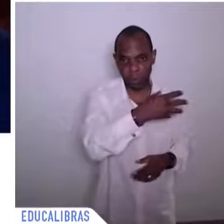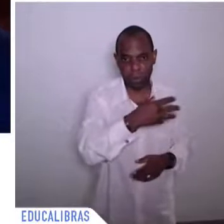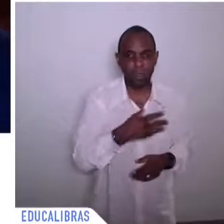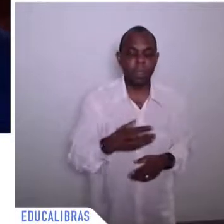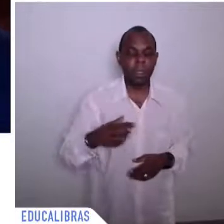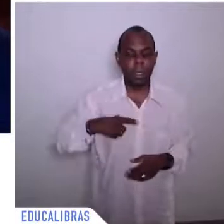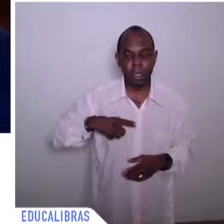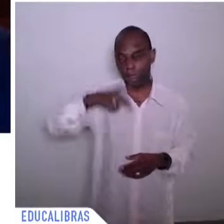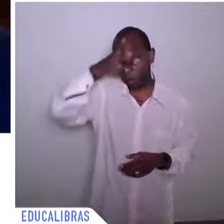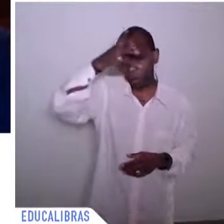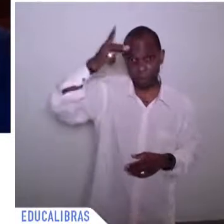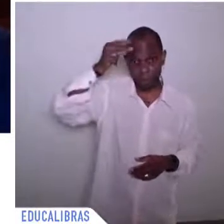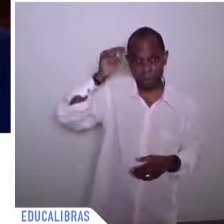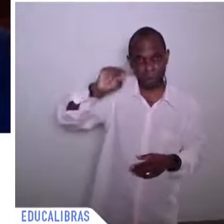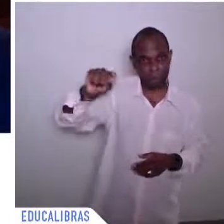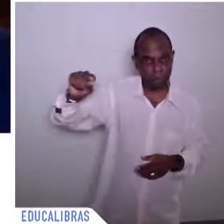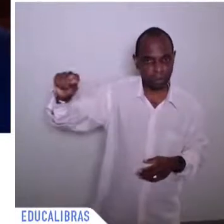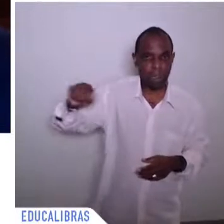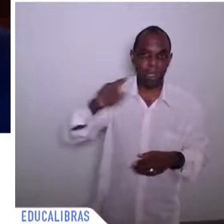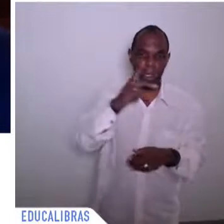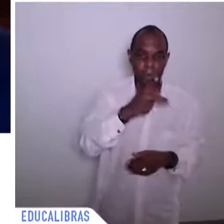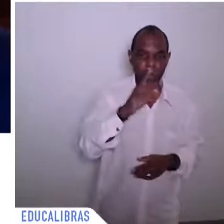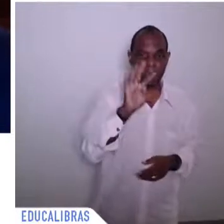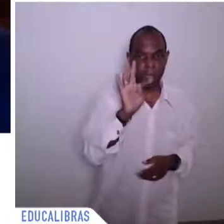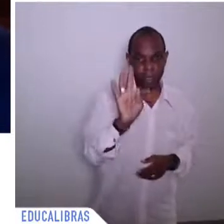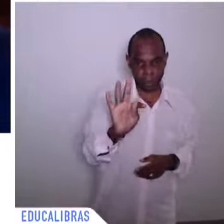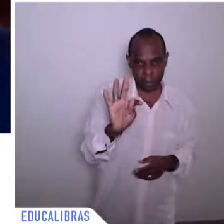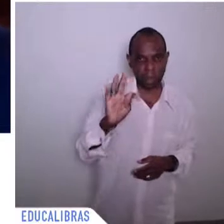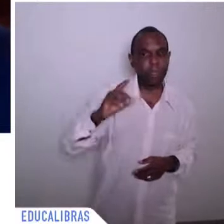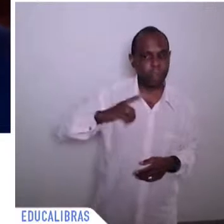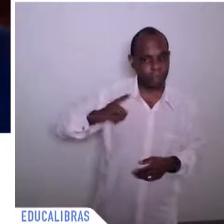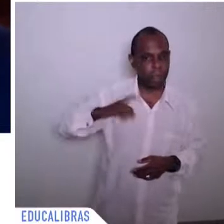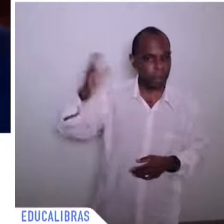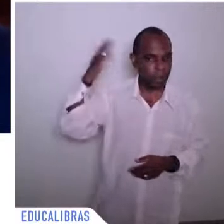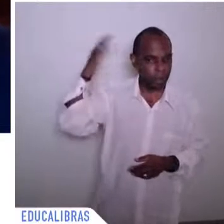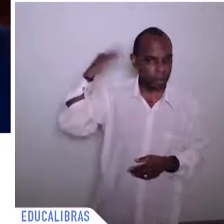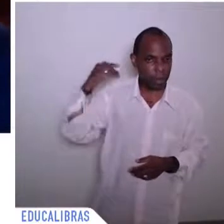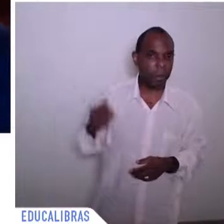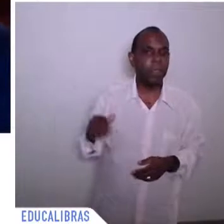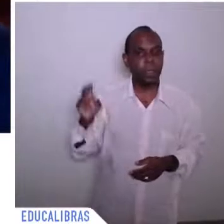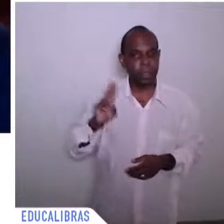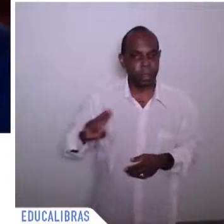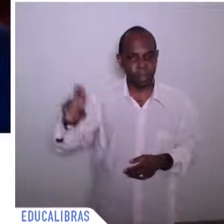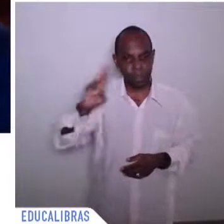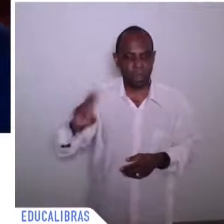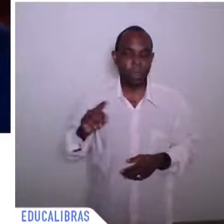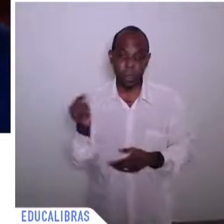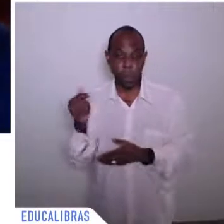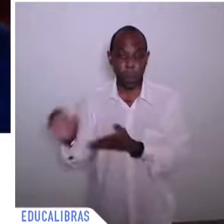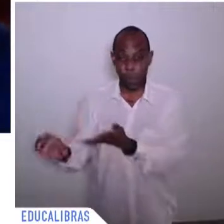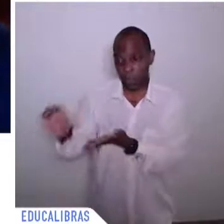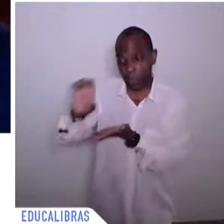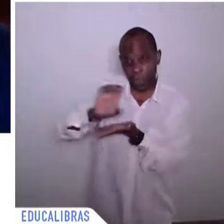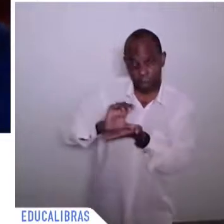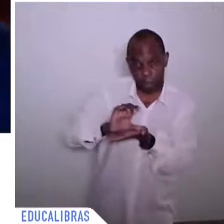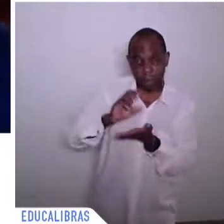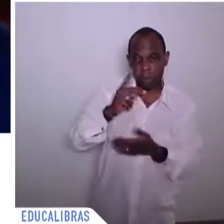countries, and many of the cities ruled by PT